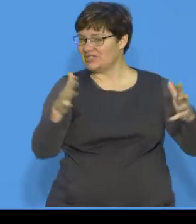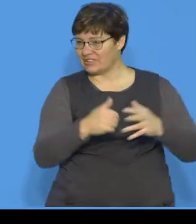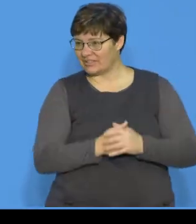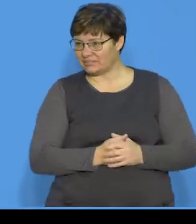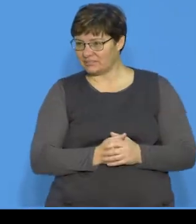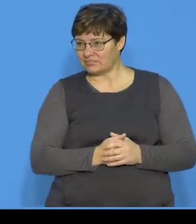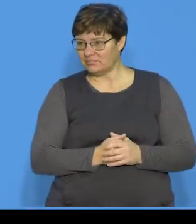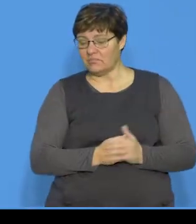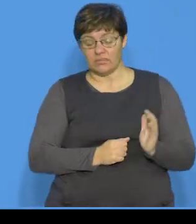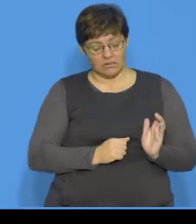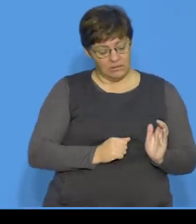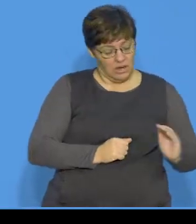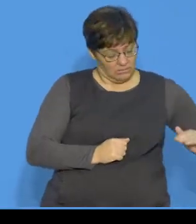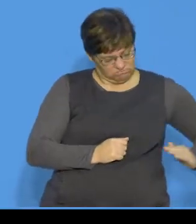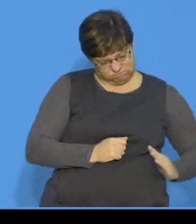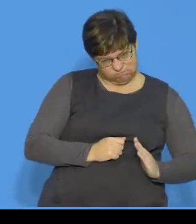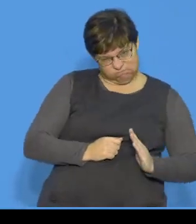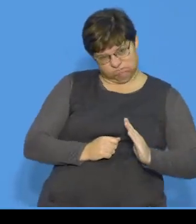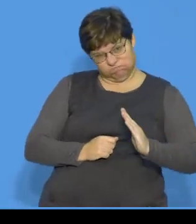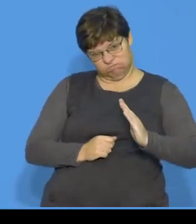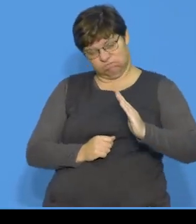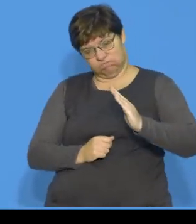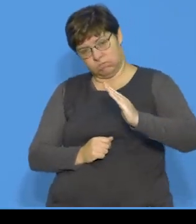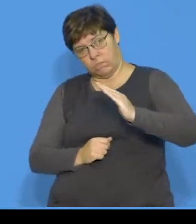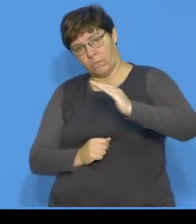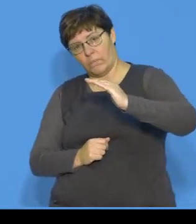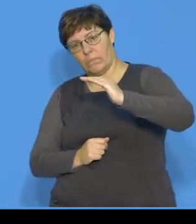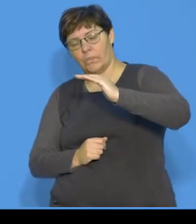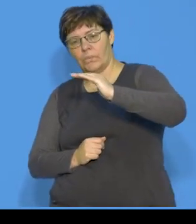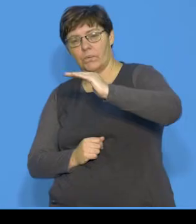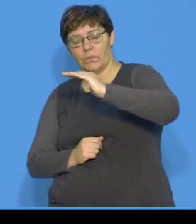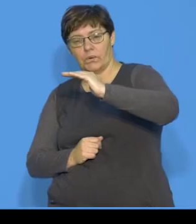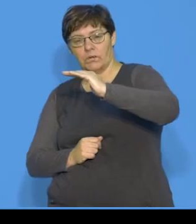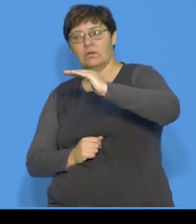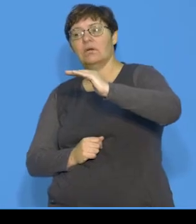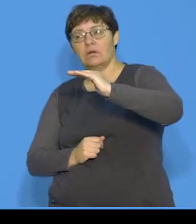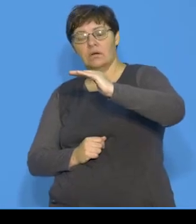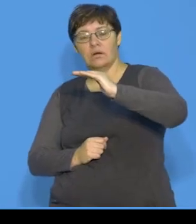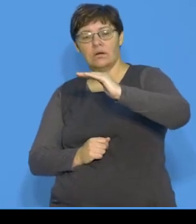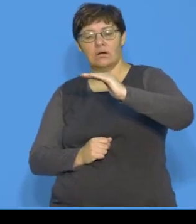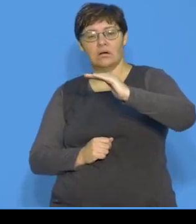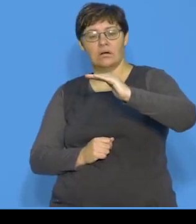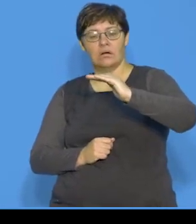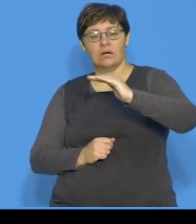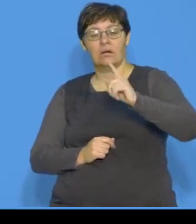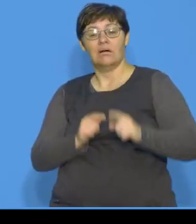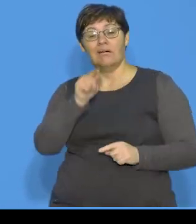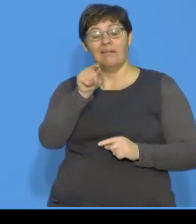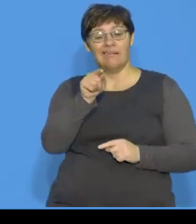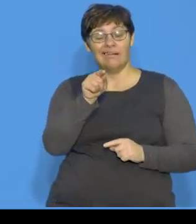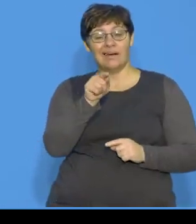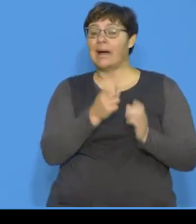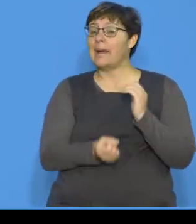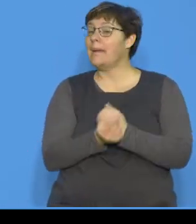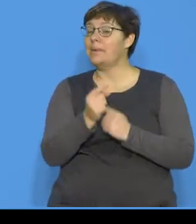this deceleration phase and then our equilibrium phase is brought on